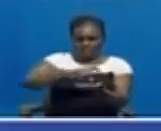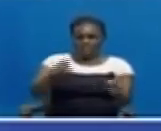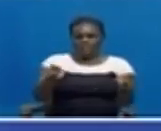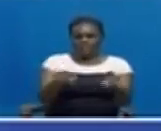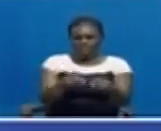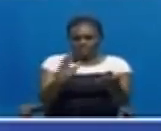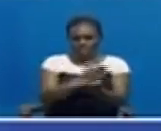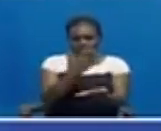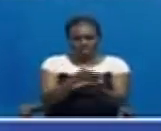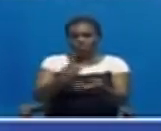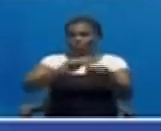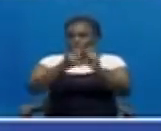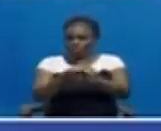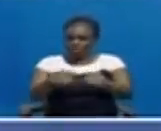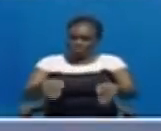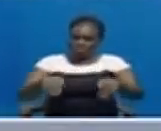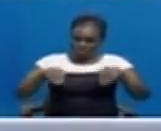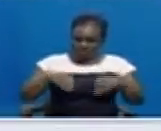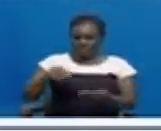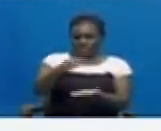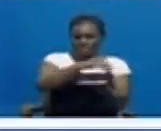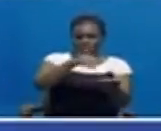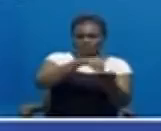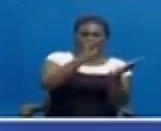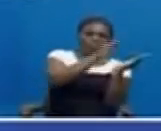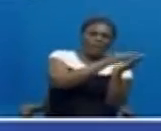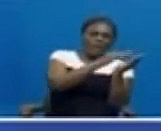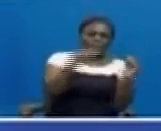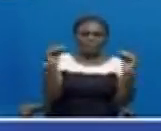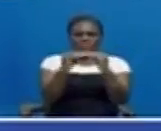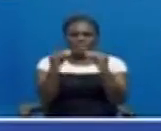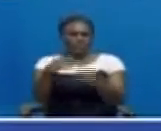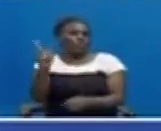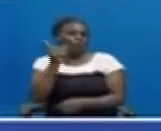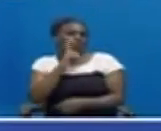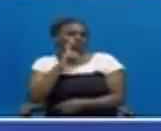have you adjusted your lending rates up? We're waiting for the central bank meeting tomorrow